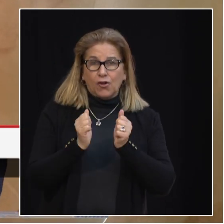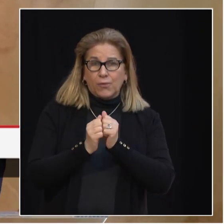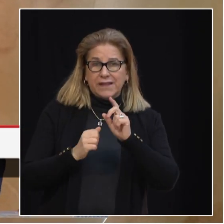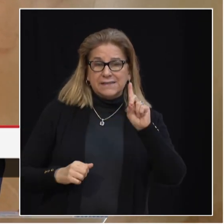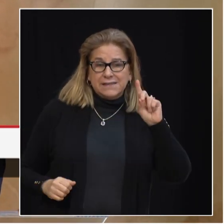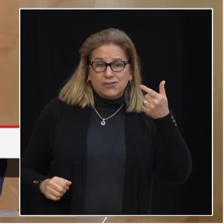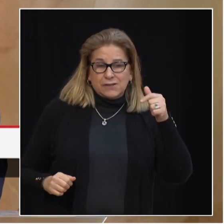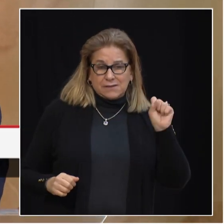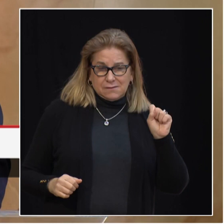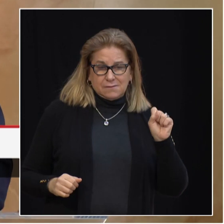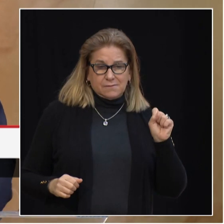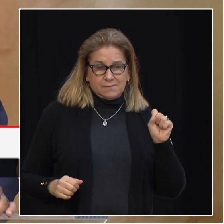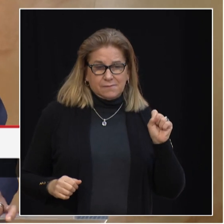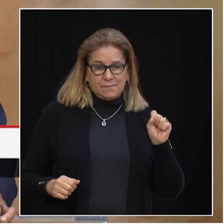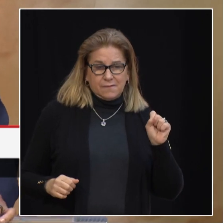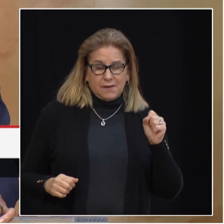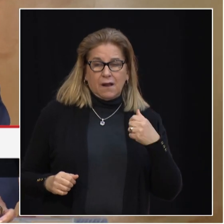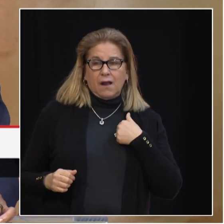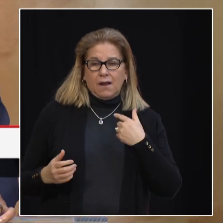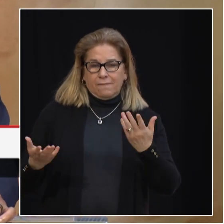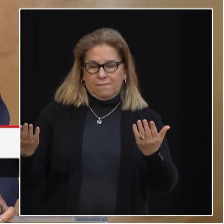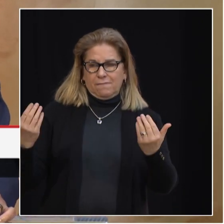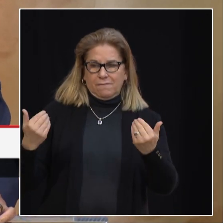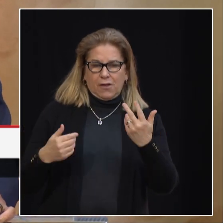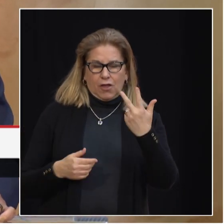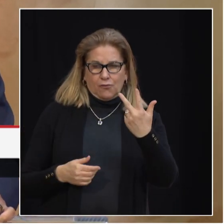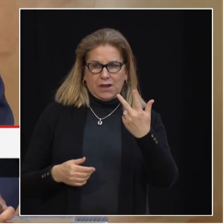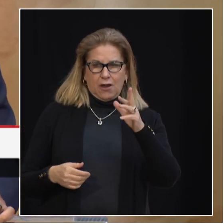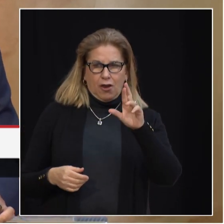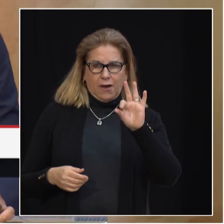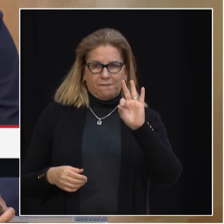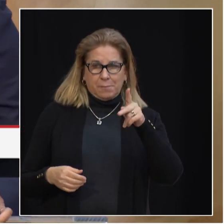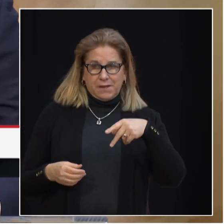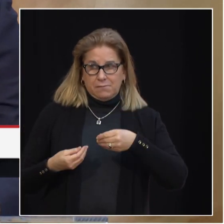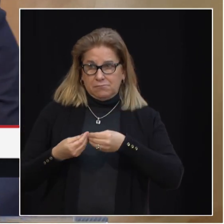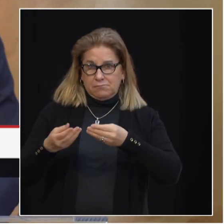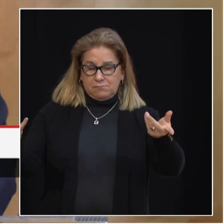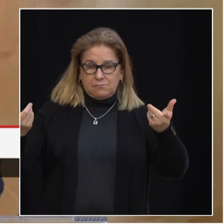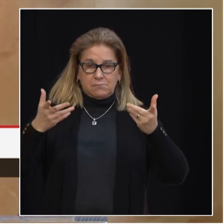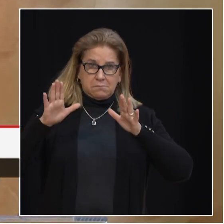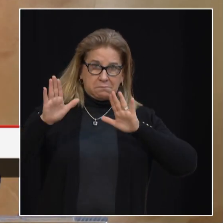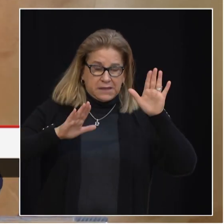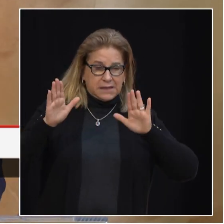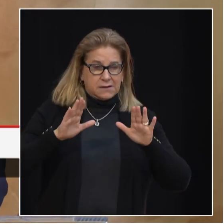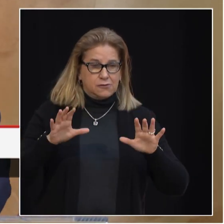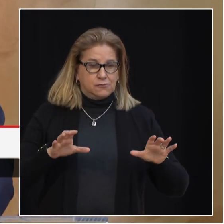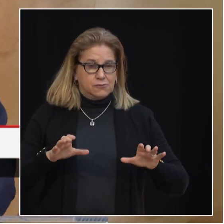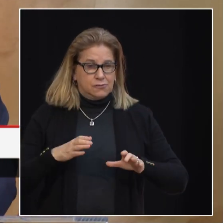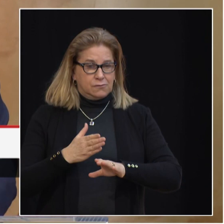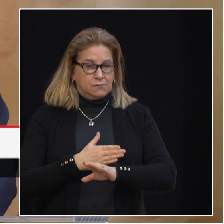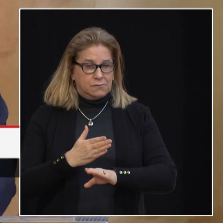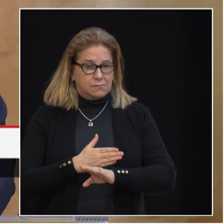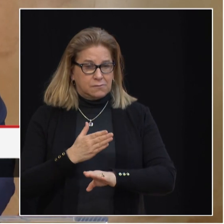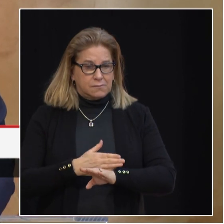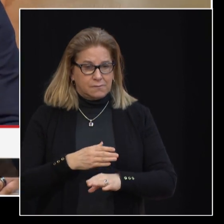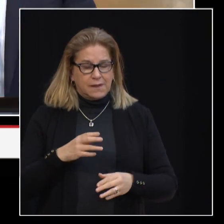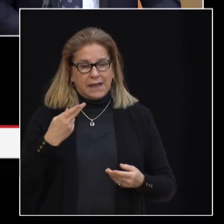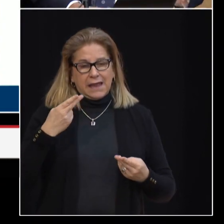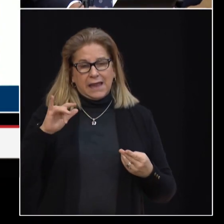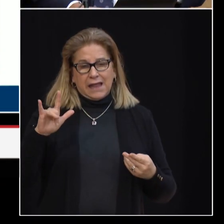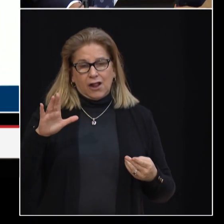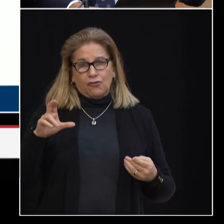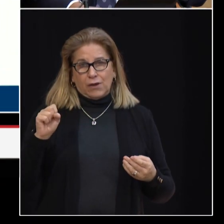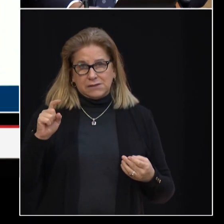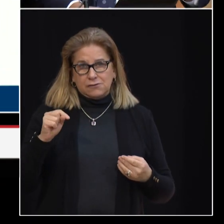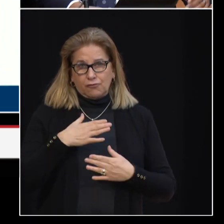released this spring. All right, next slide. The first is the Hillcrest Recreation Center, which is located in Ward 7,